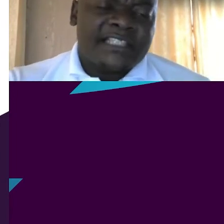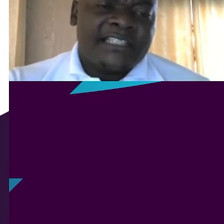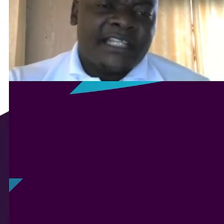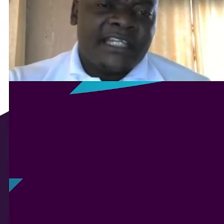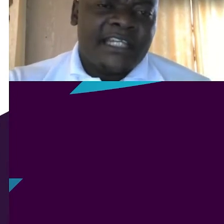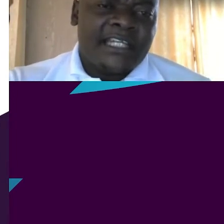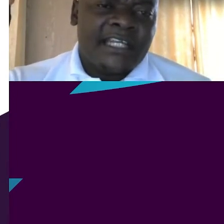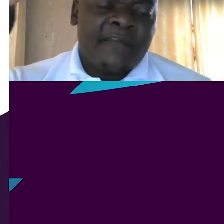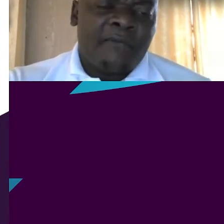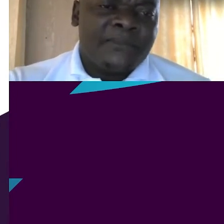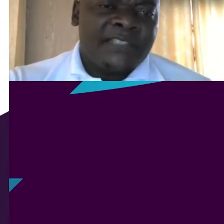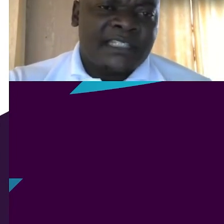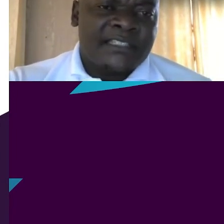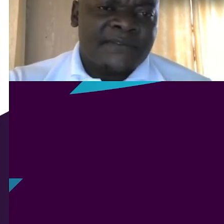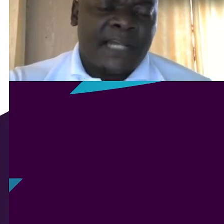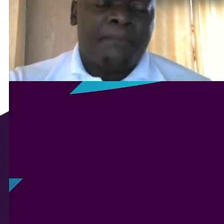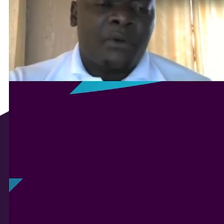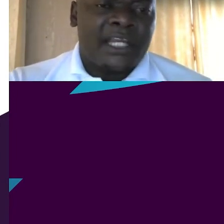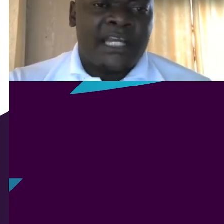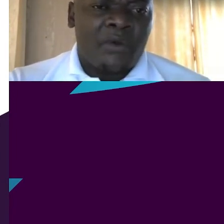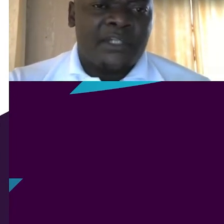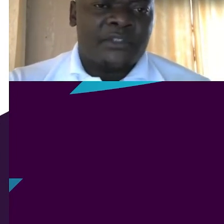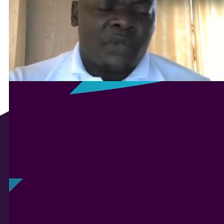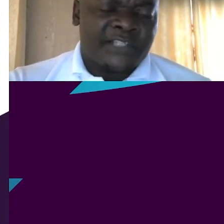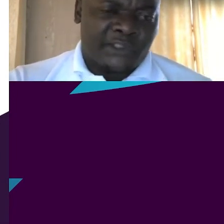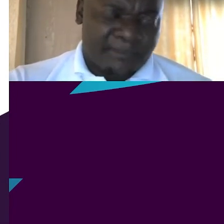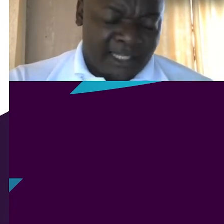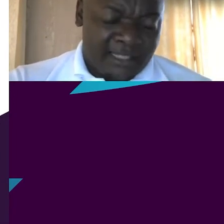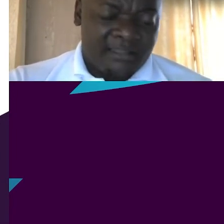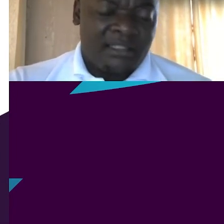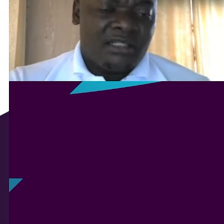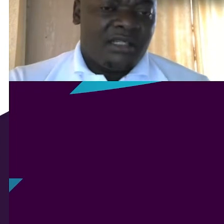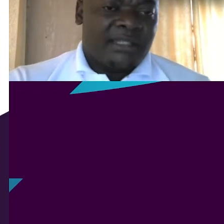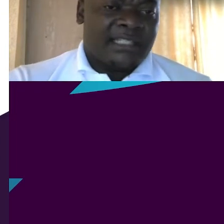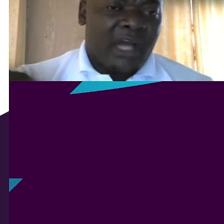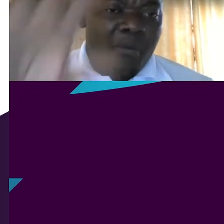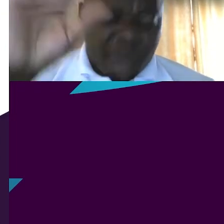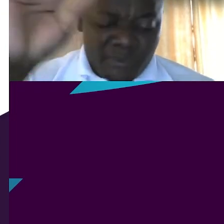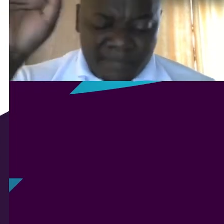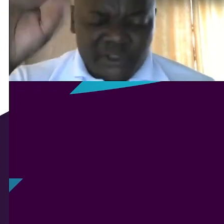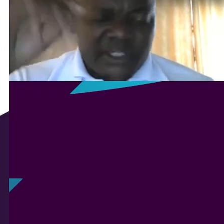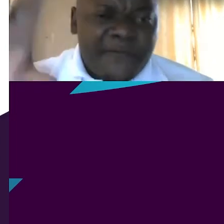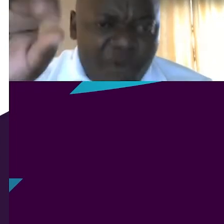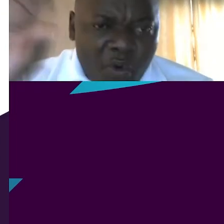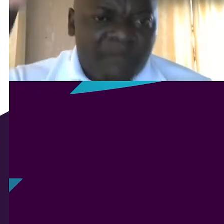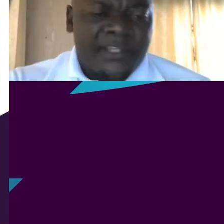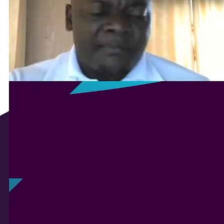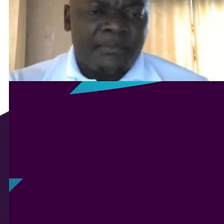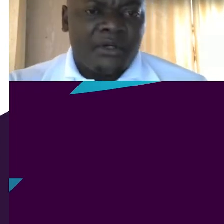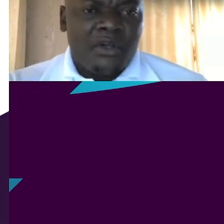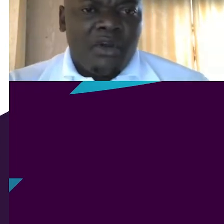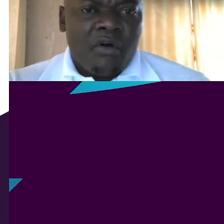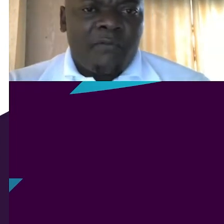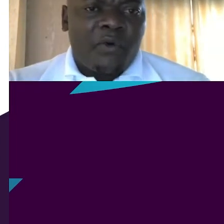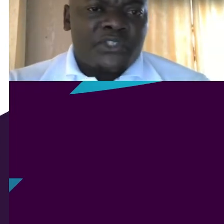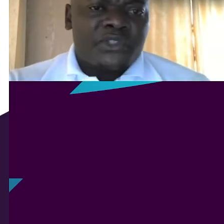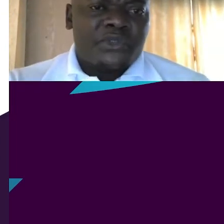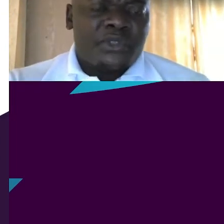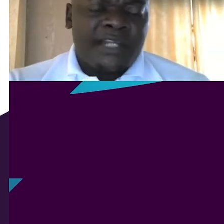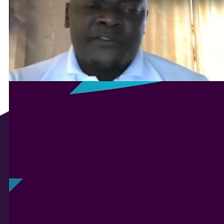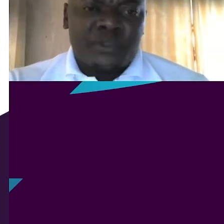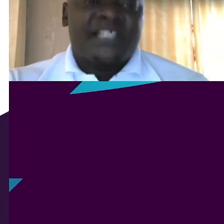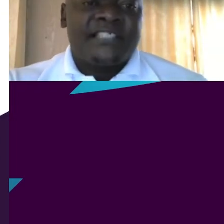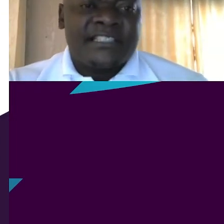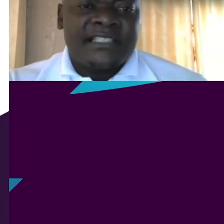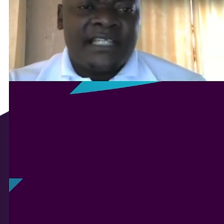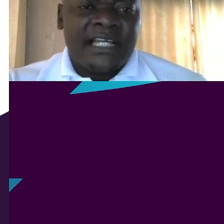other strategy, the four objectives are broken down into action plan, but allow me to mention a few of them. Of